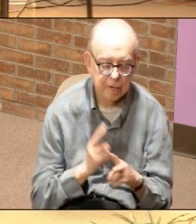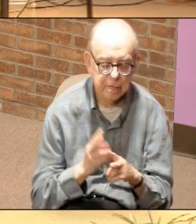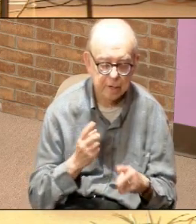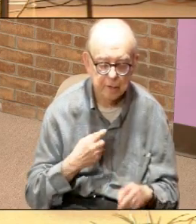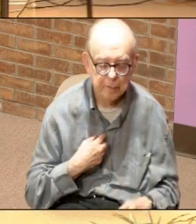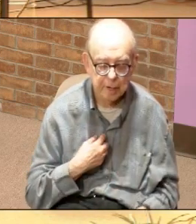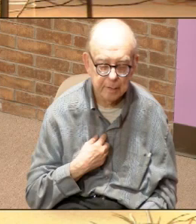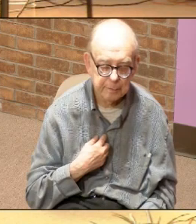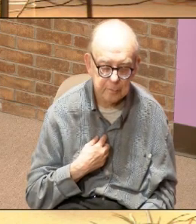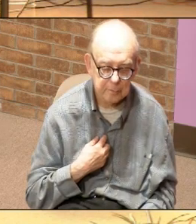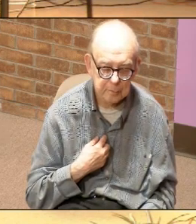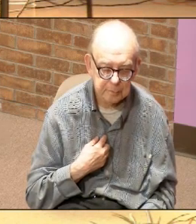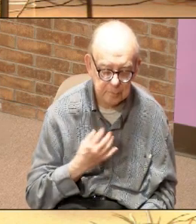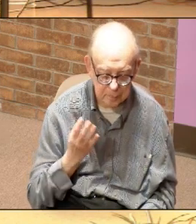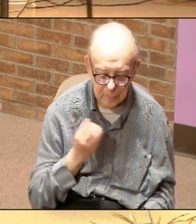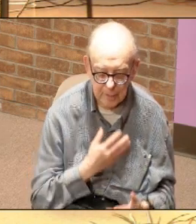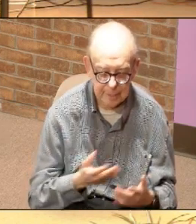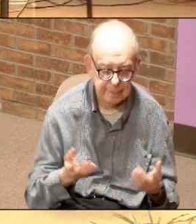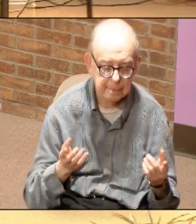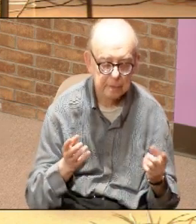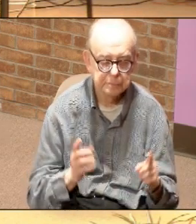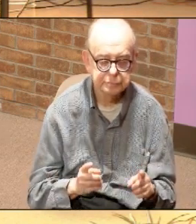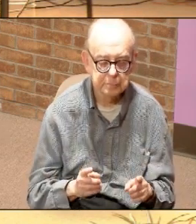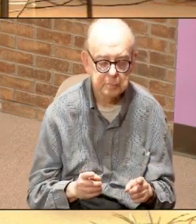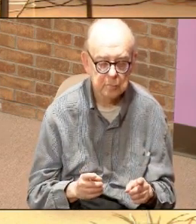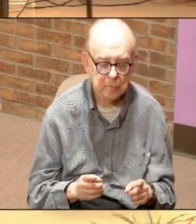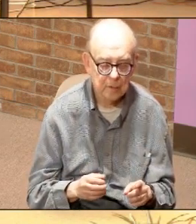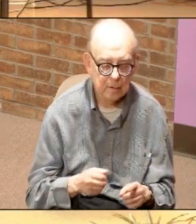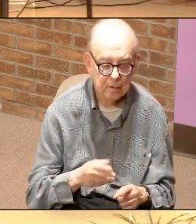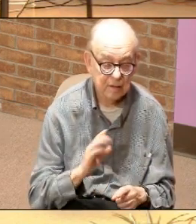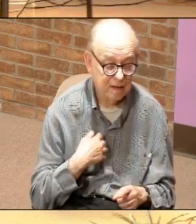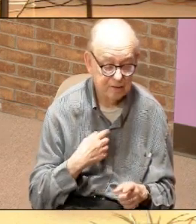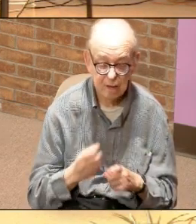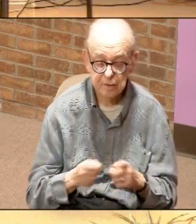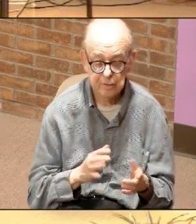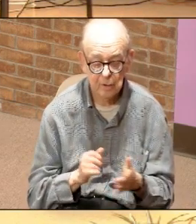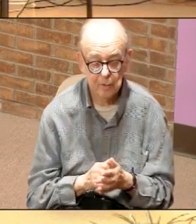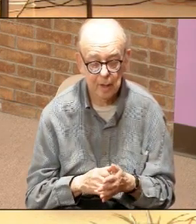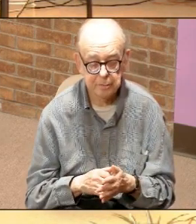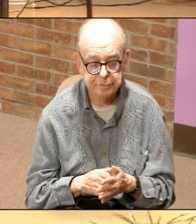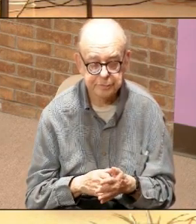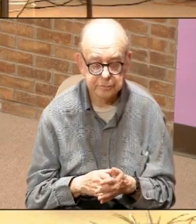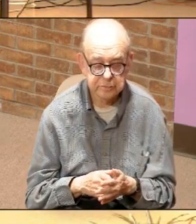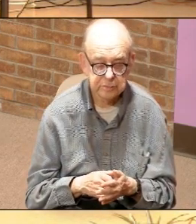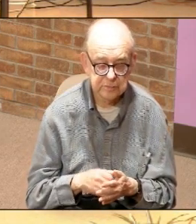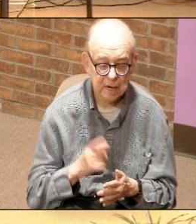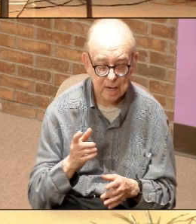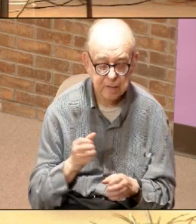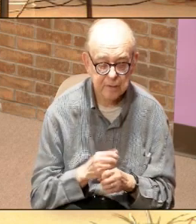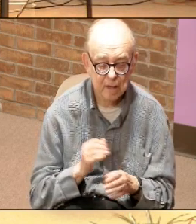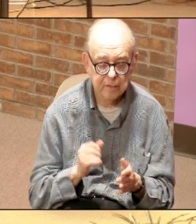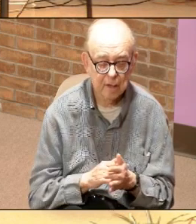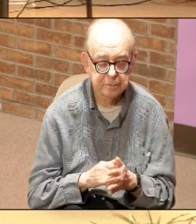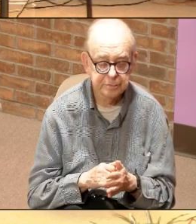me. If something happens, he's got it. He's got it.